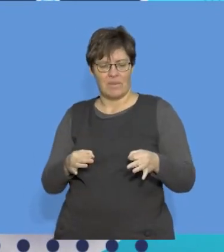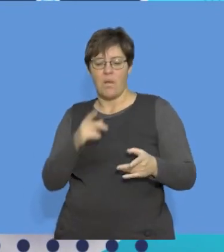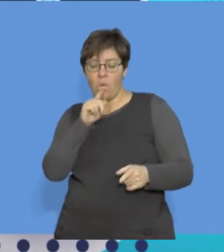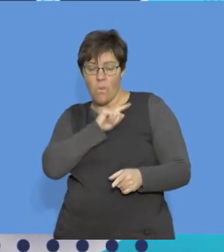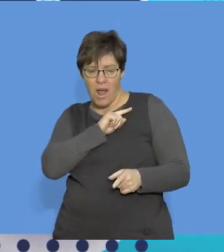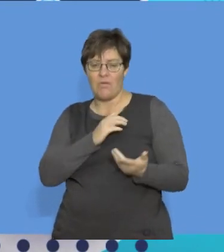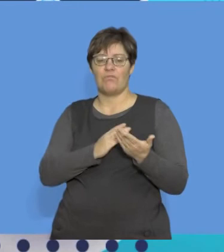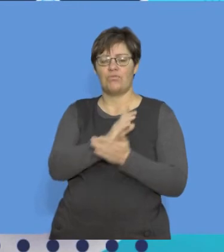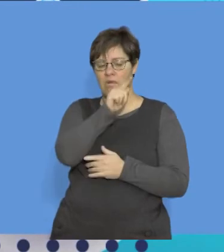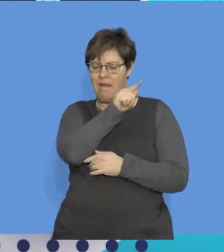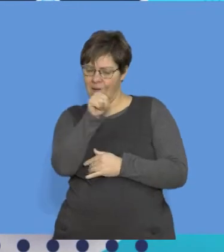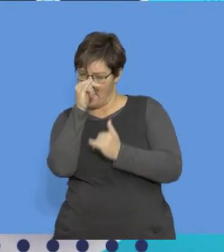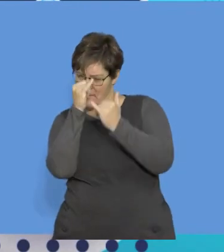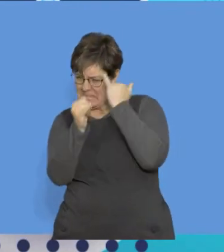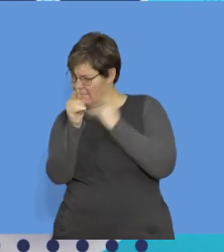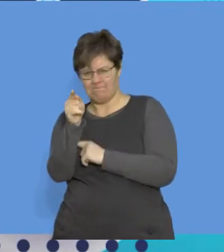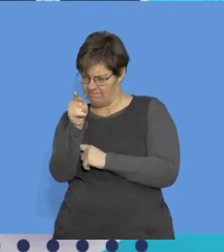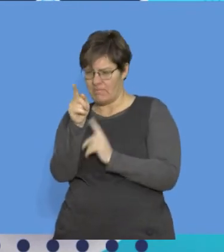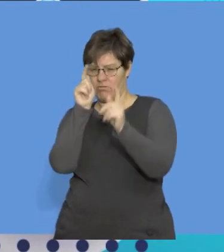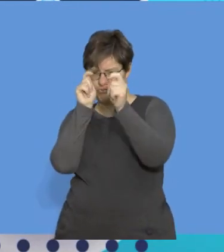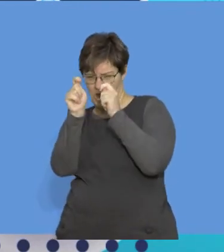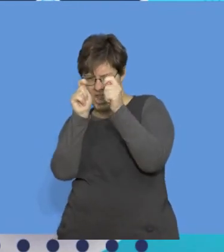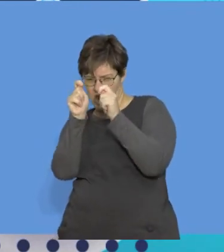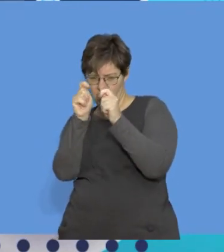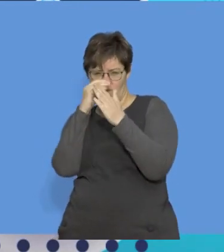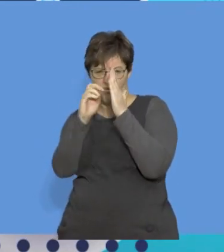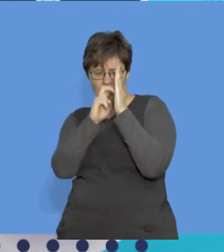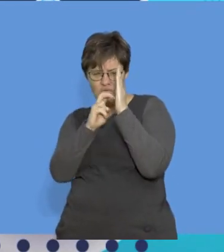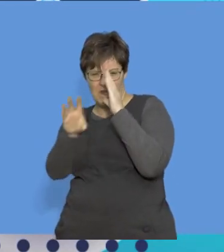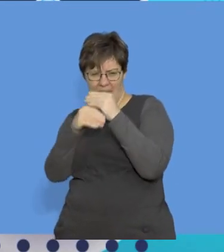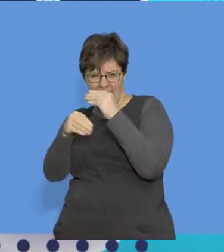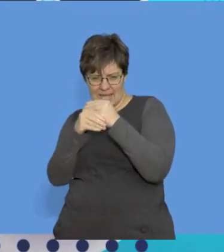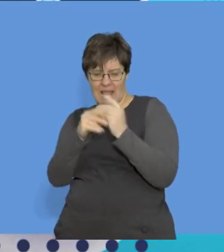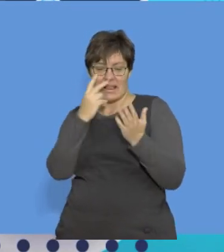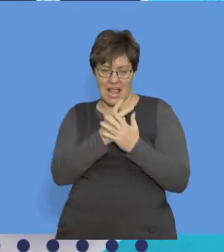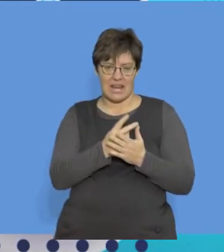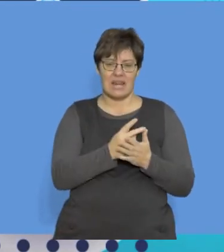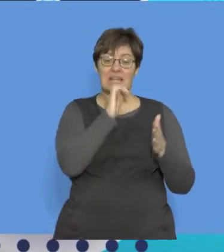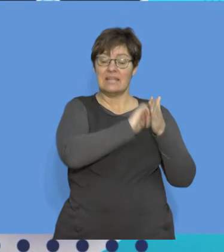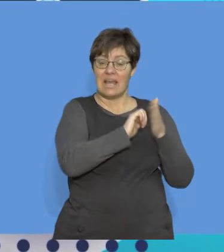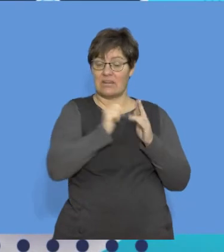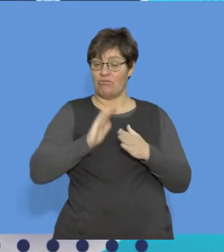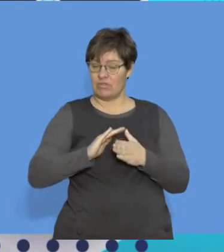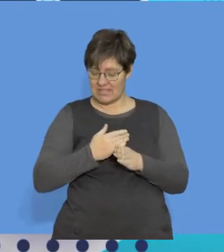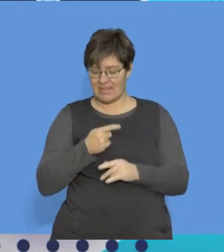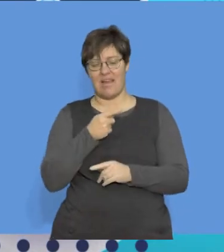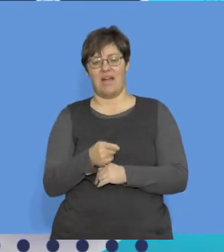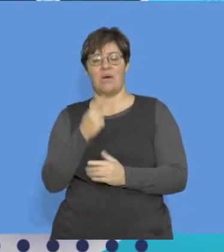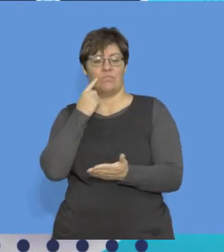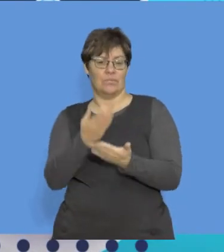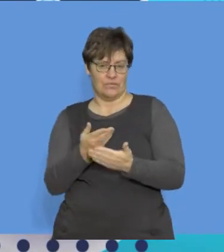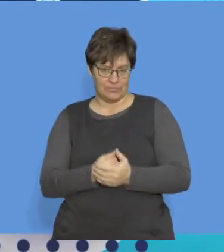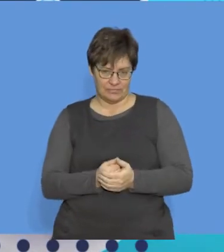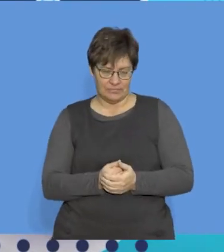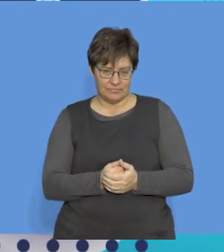refine it after we disprove it, and then prove it with deductive reasoning. Now we're going to look at the concept